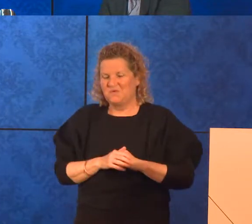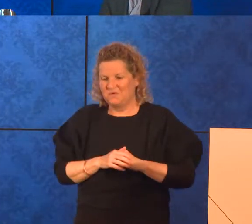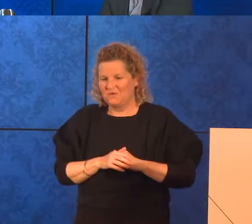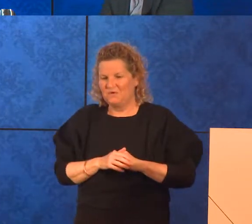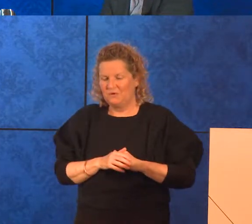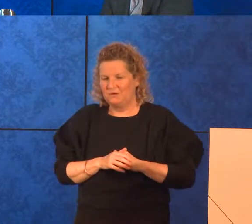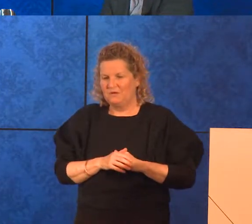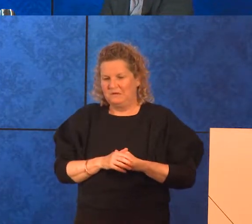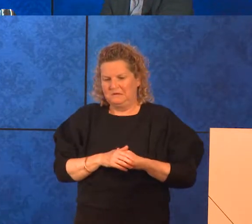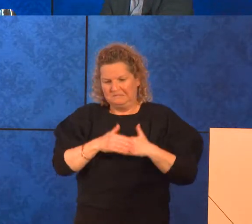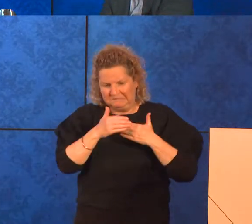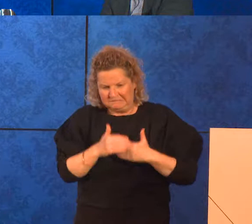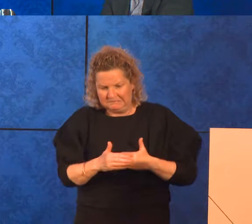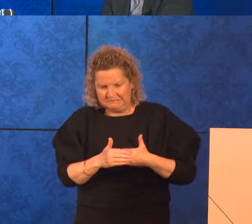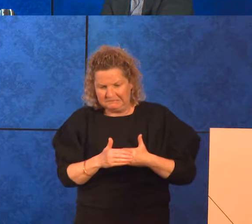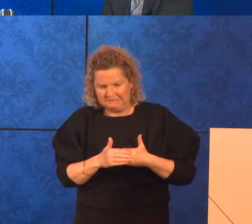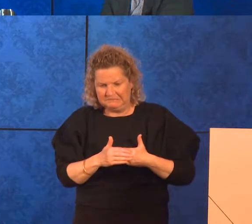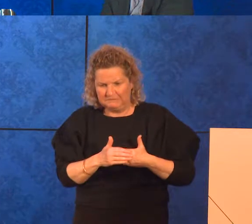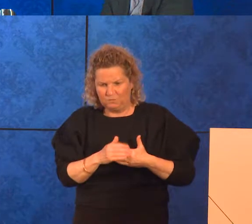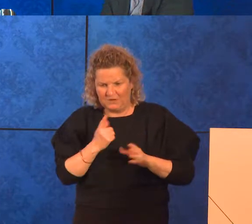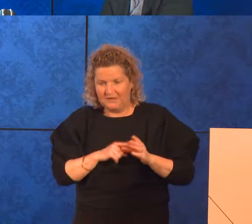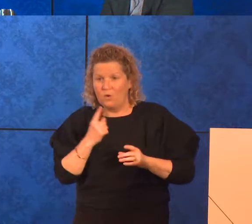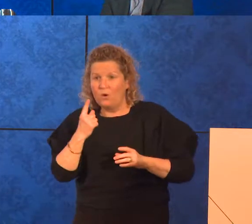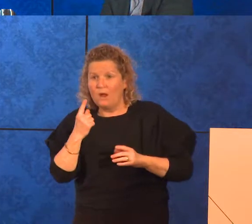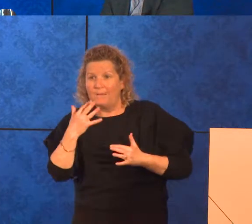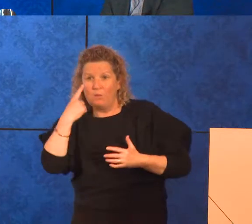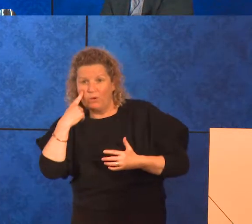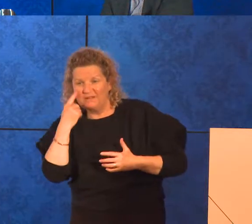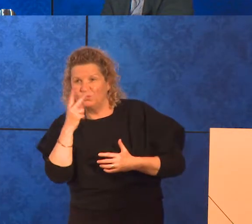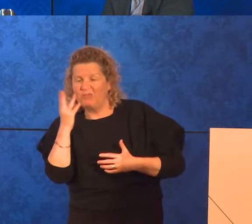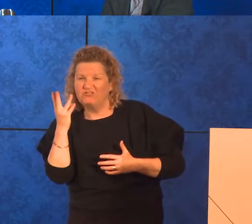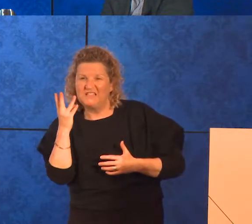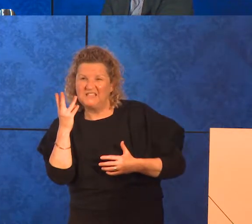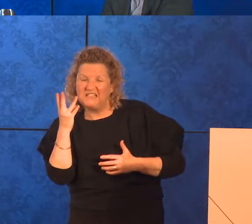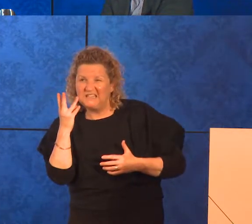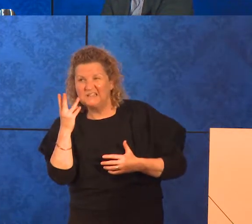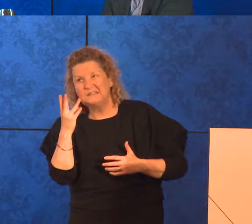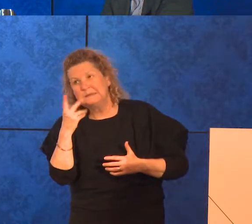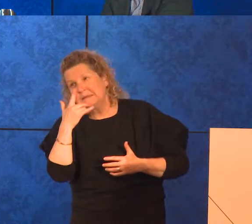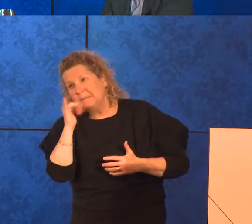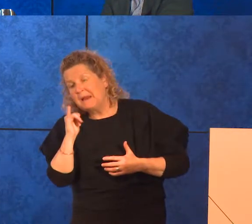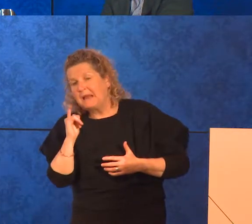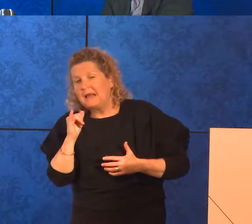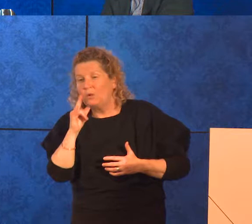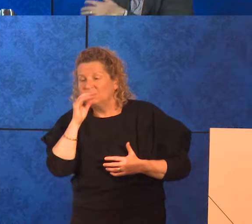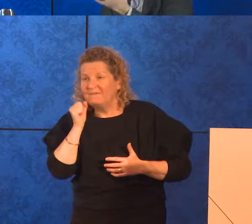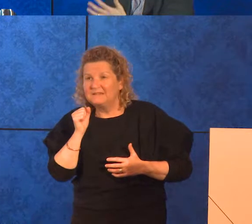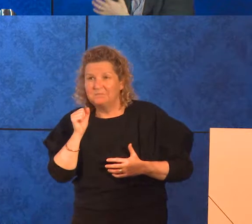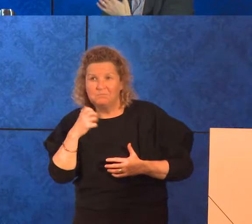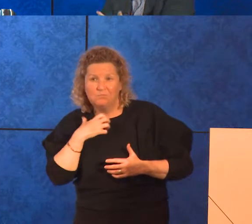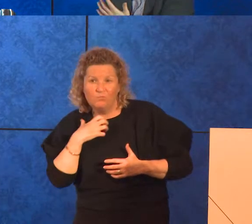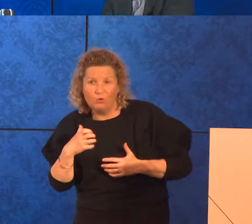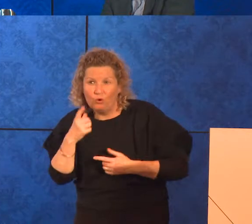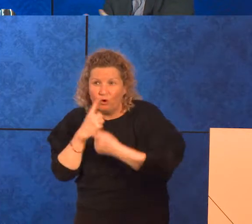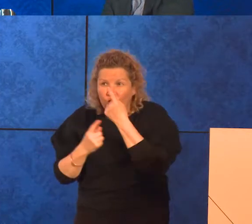from 23 individuals, and I think that was a missed opportunity to hear in much great depth, or